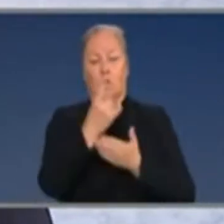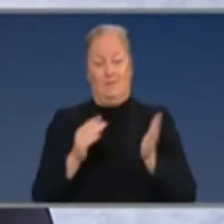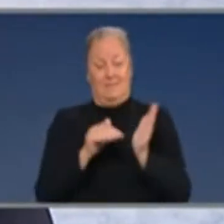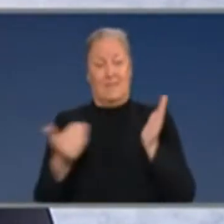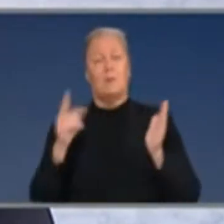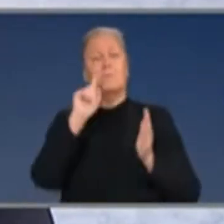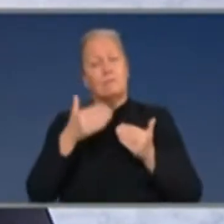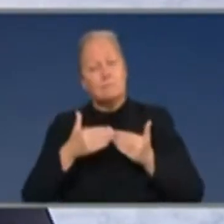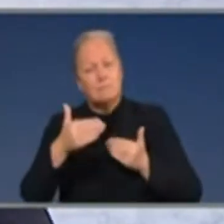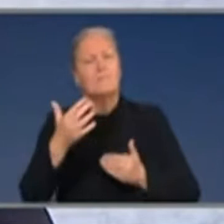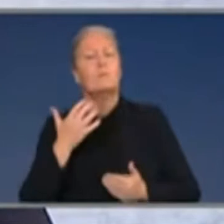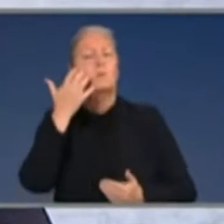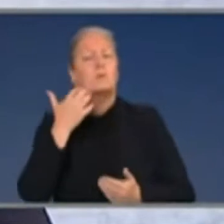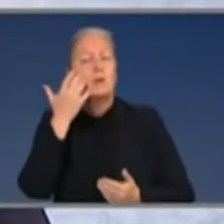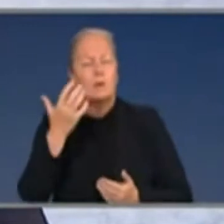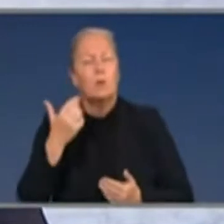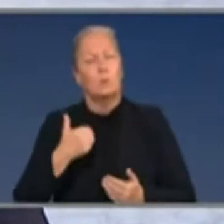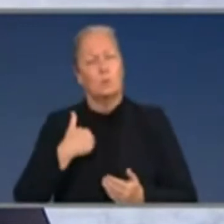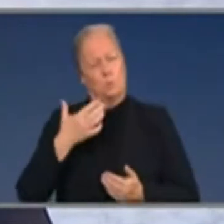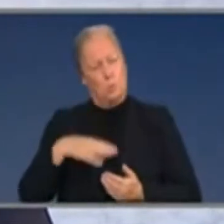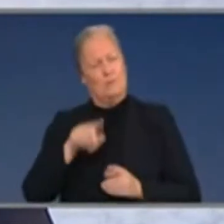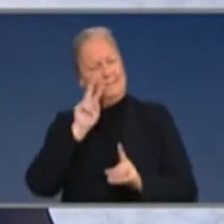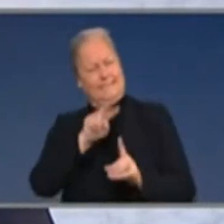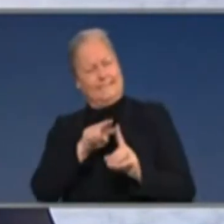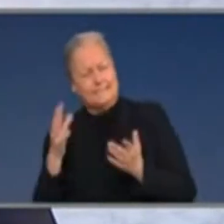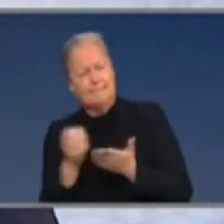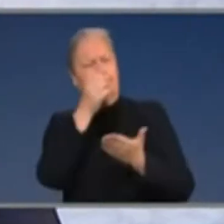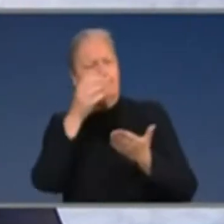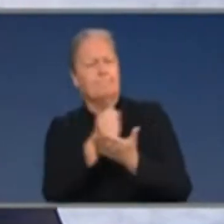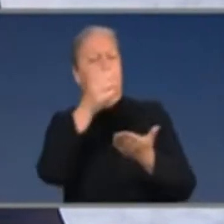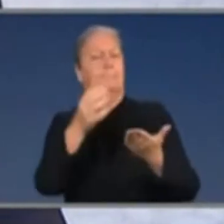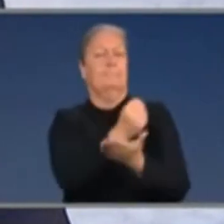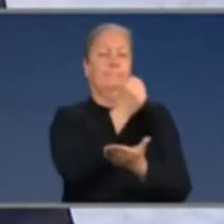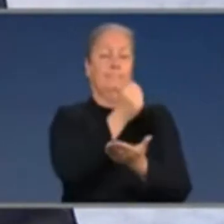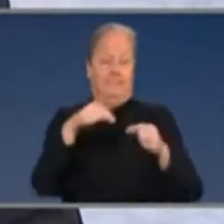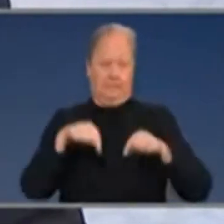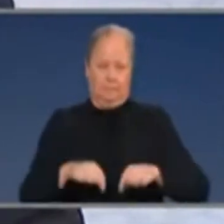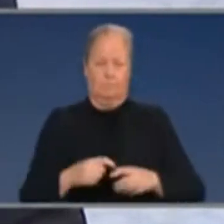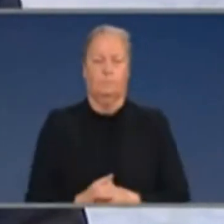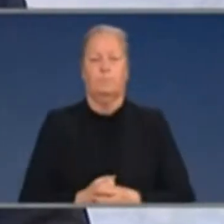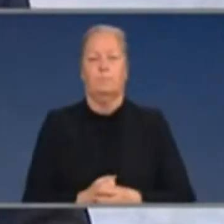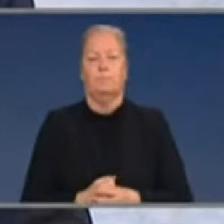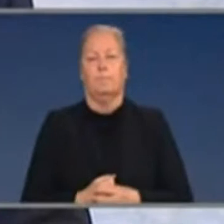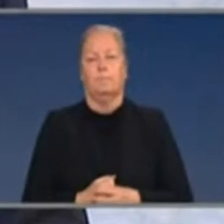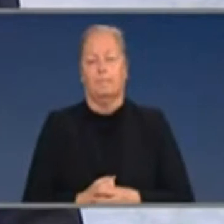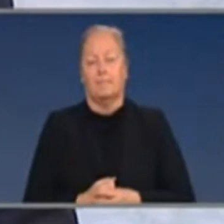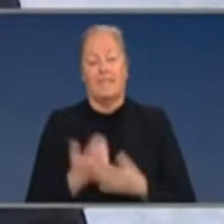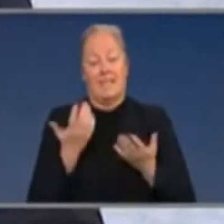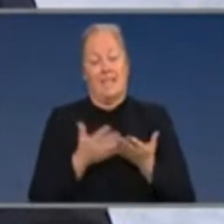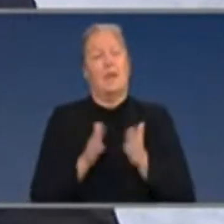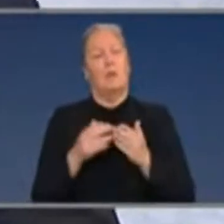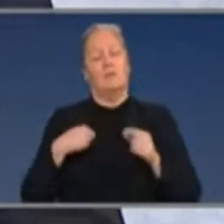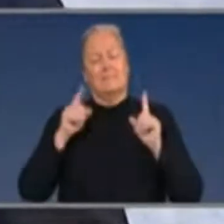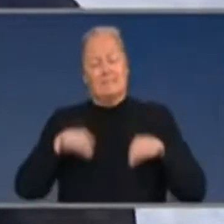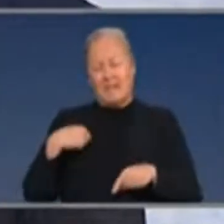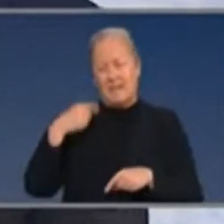It is a national aspiration, a national goal, a national task. The process that we began